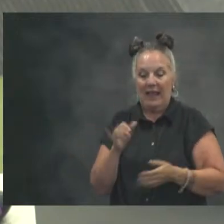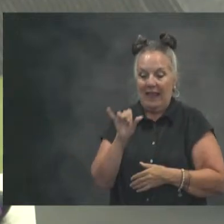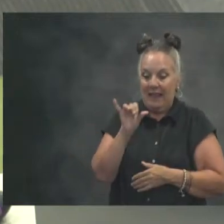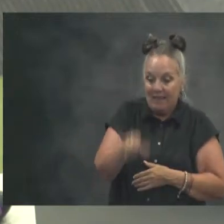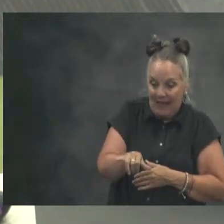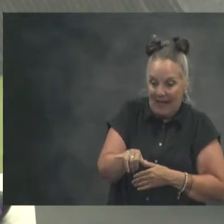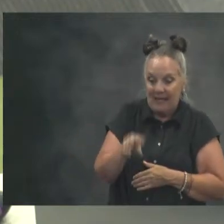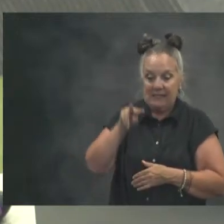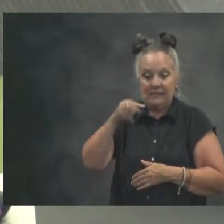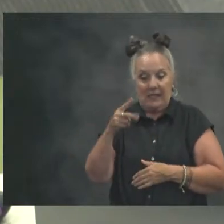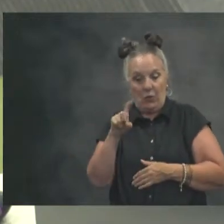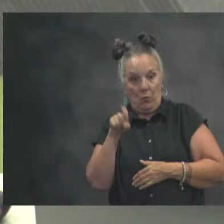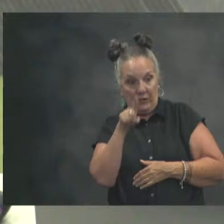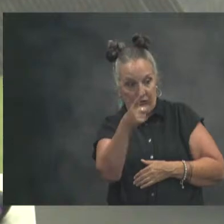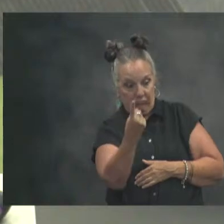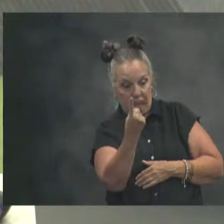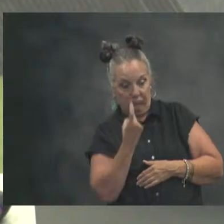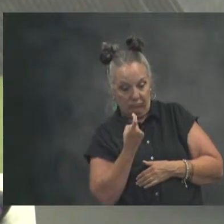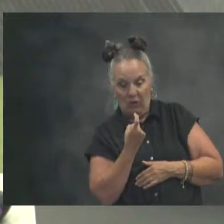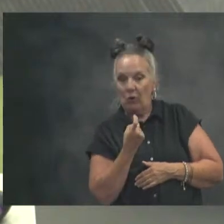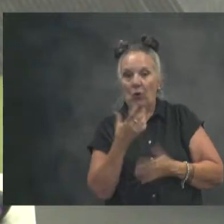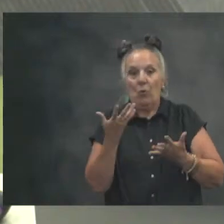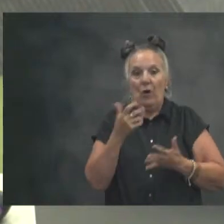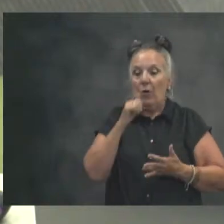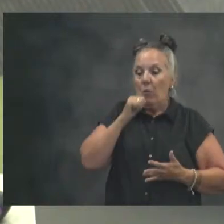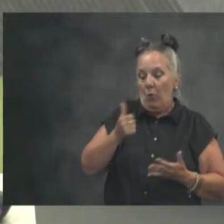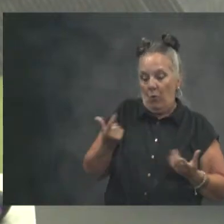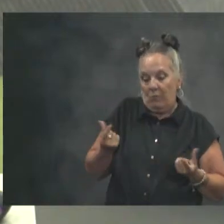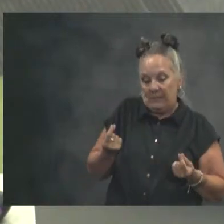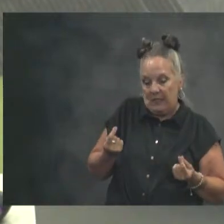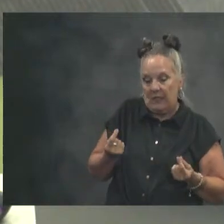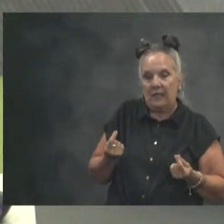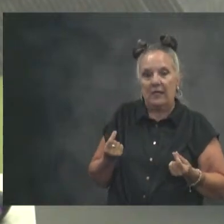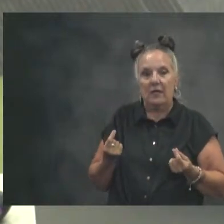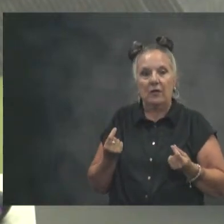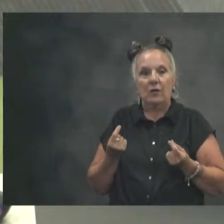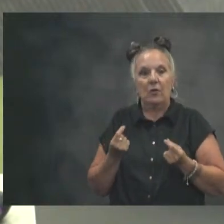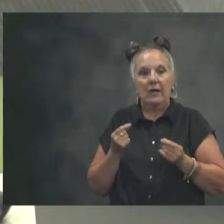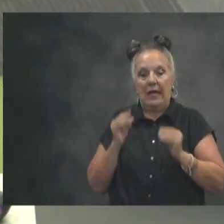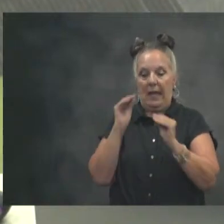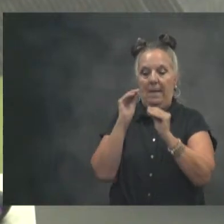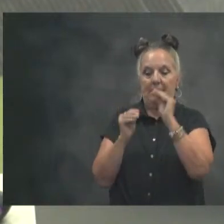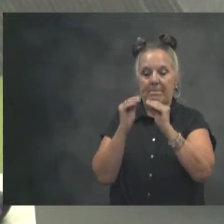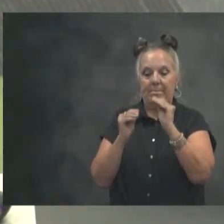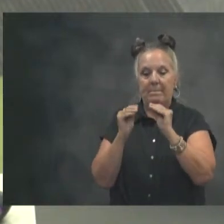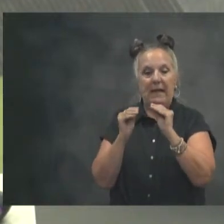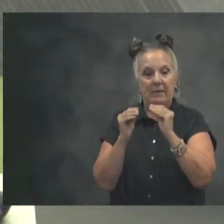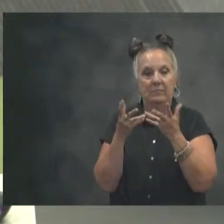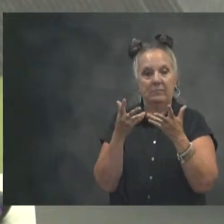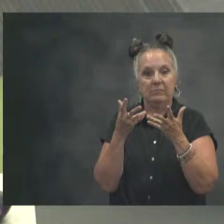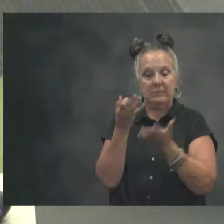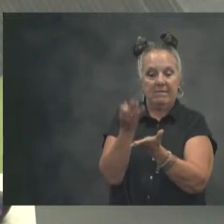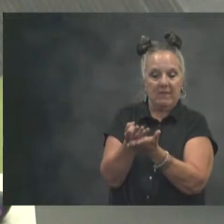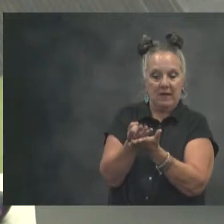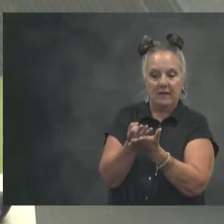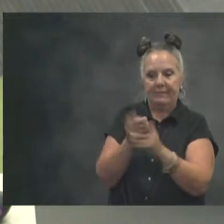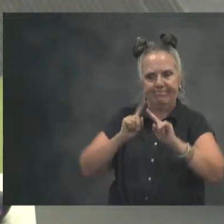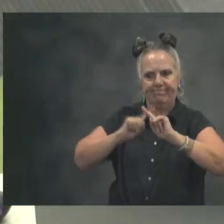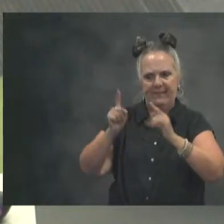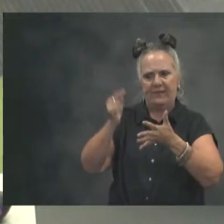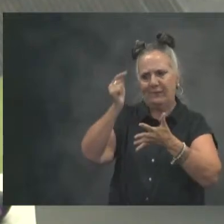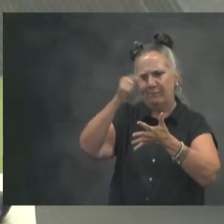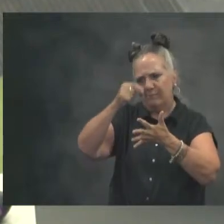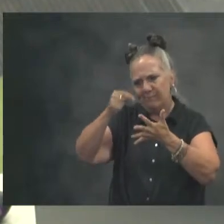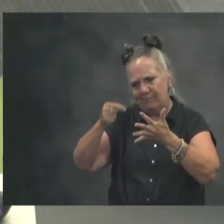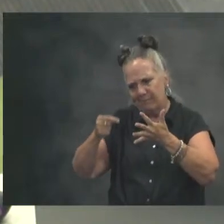second part of the question as to what won't be done, within the maintenance fund, there's any number of items that may